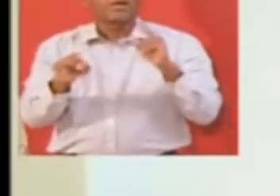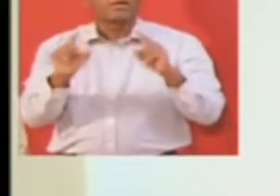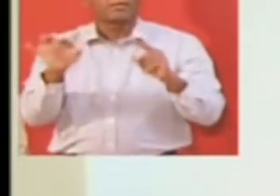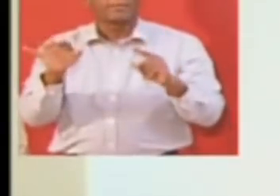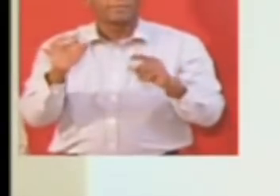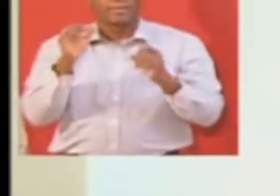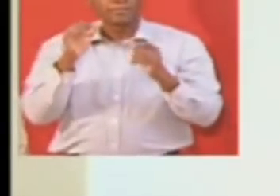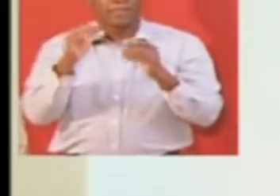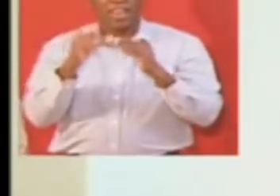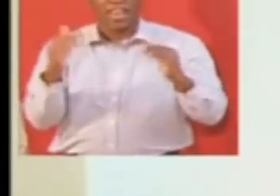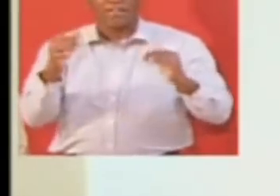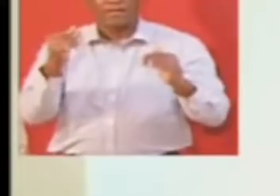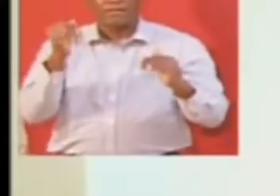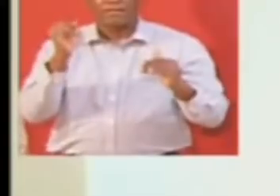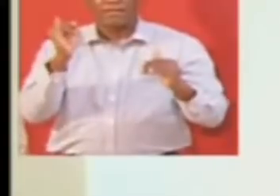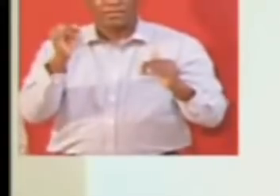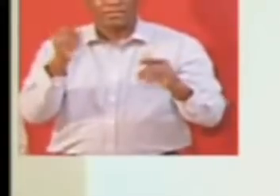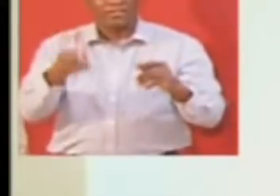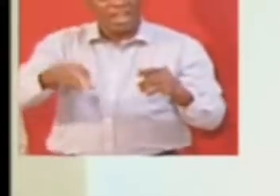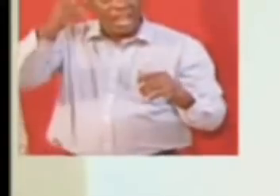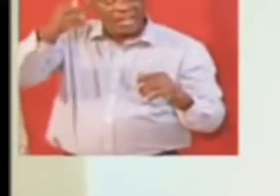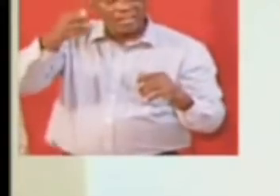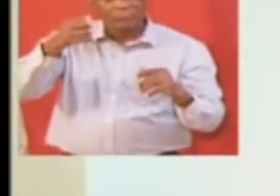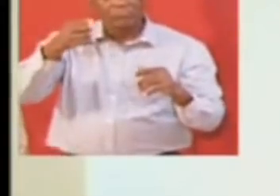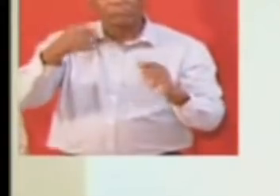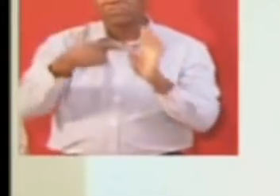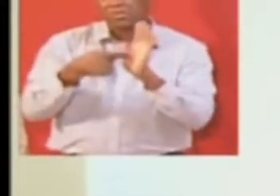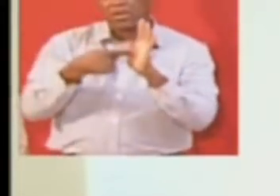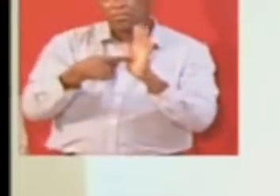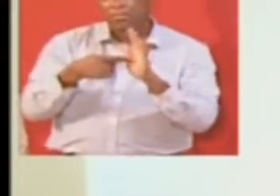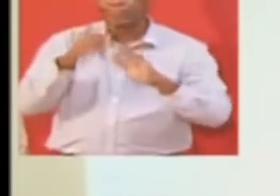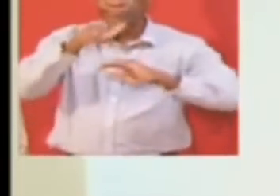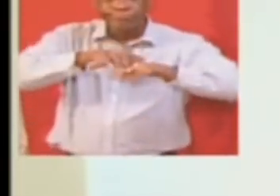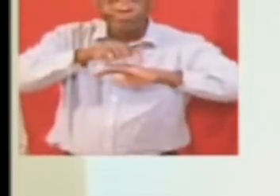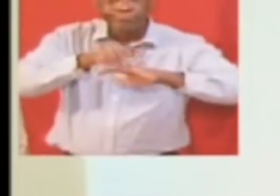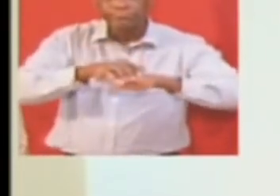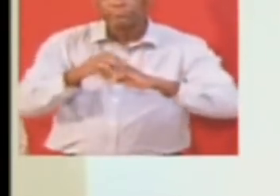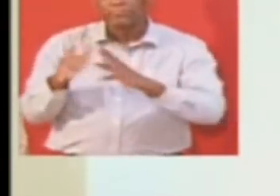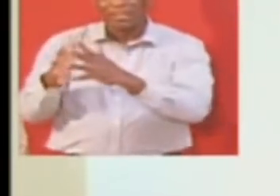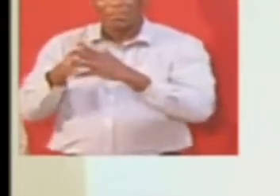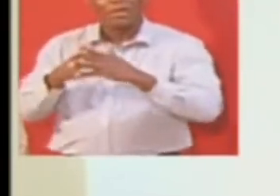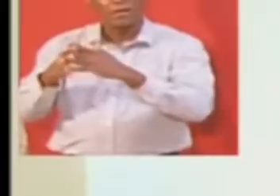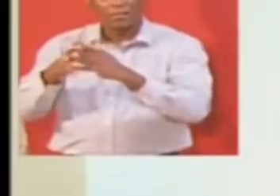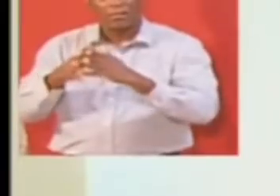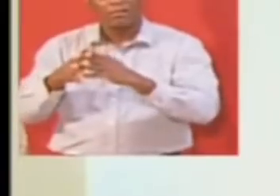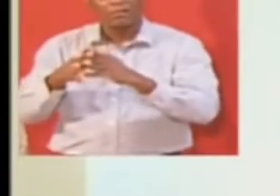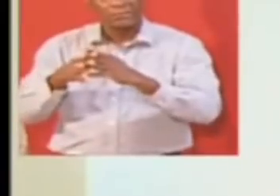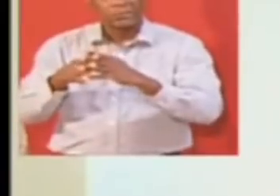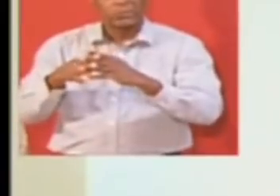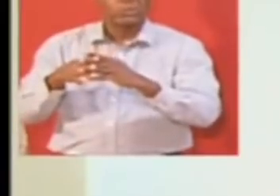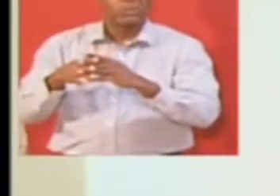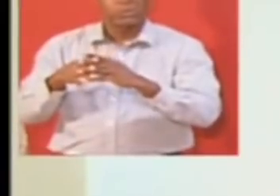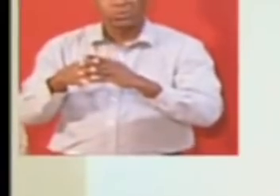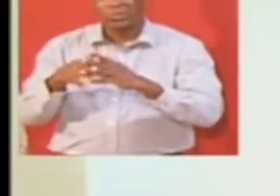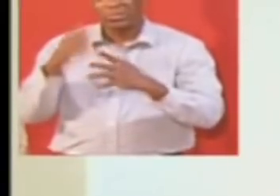the United Kingdom and the United States, unfortunately, those are our main suppliers of passengers coming to